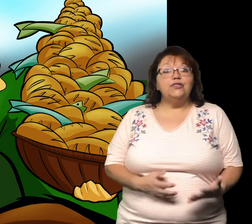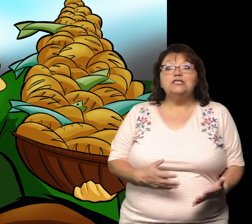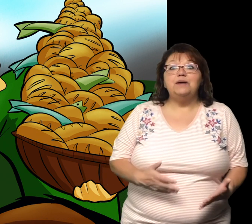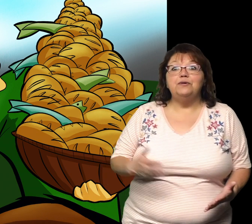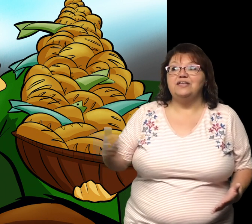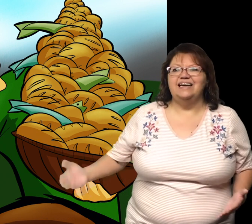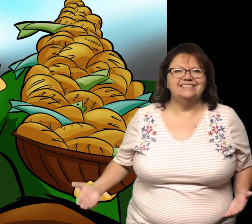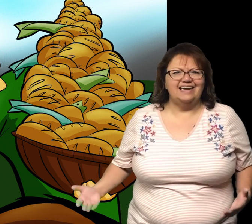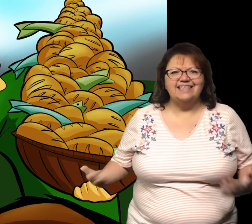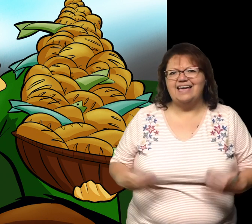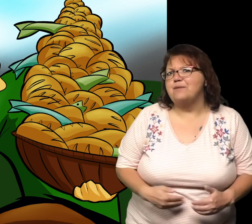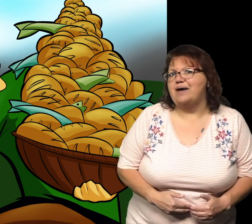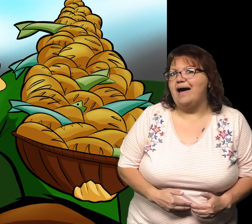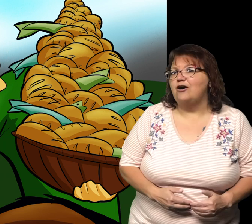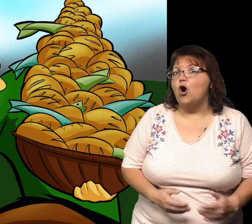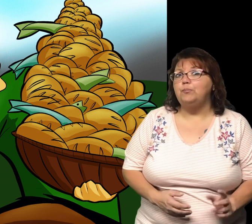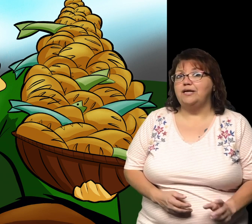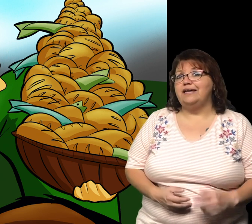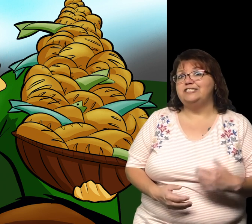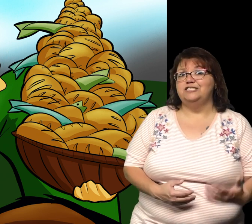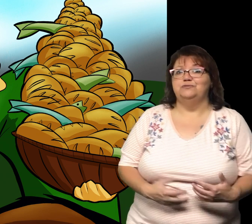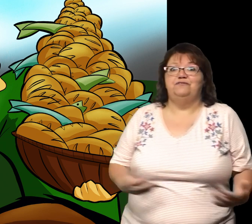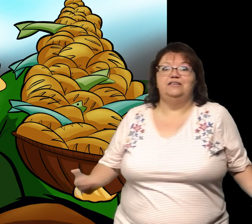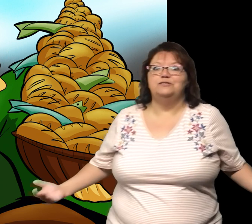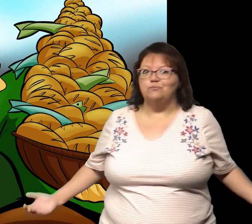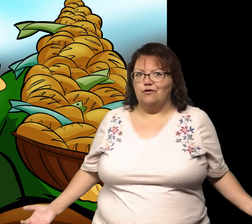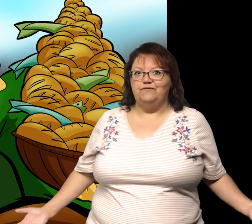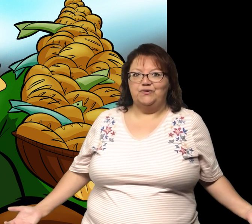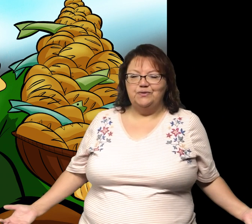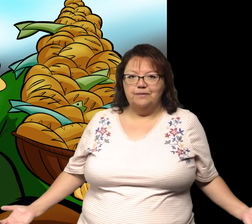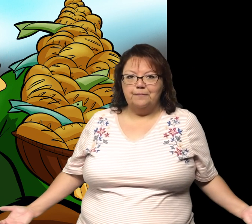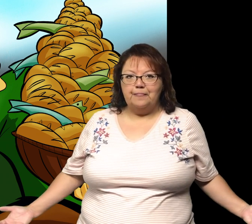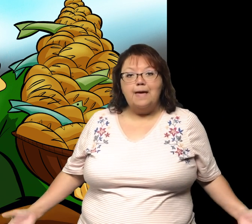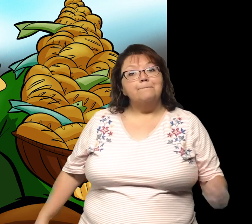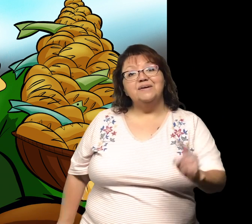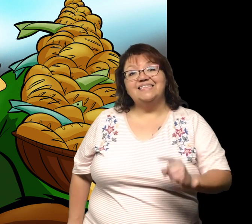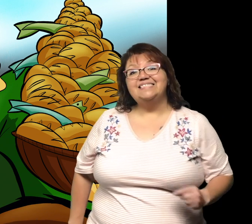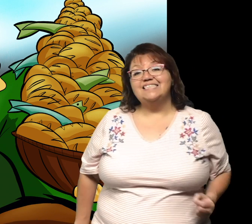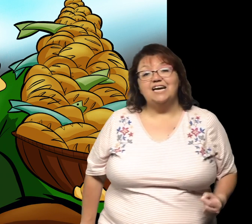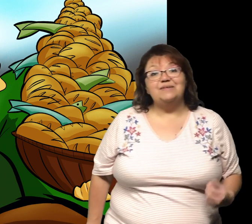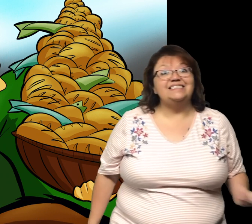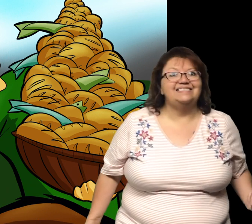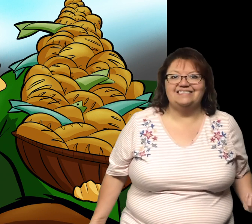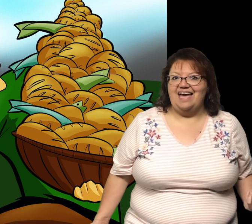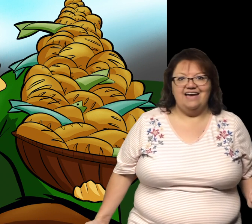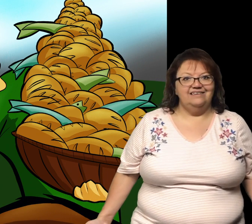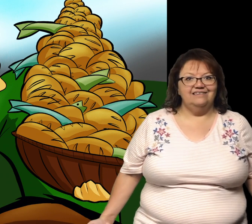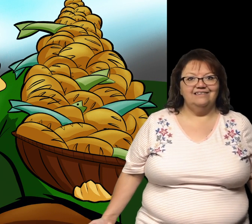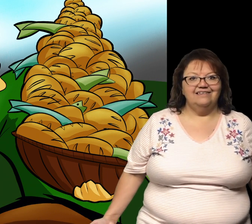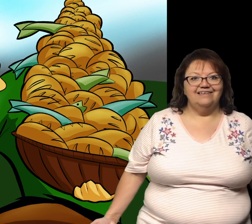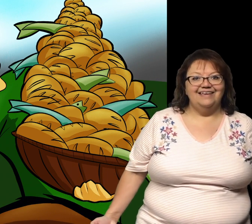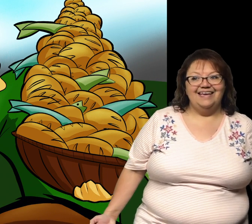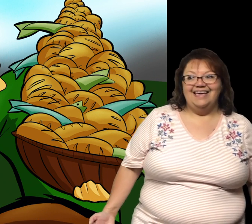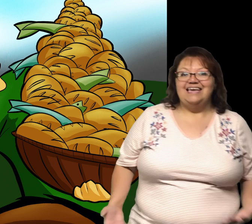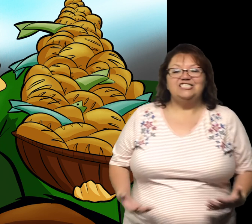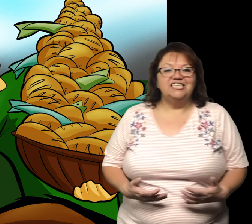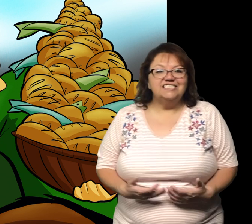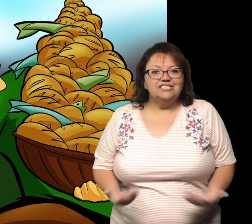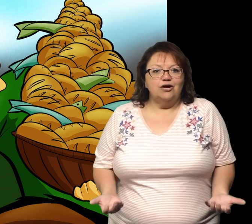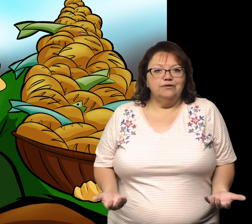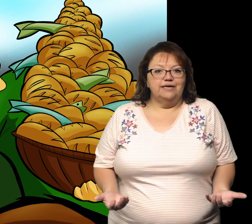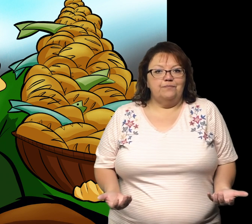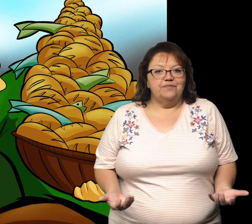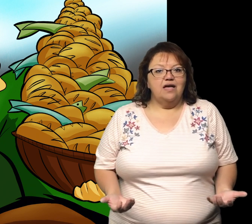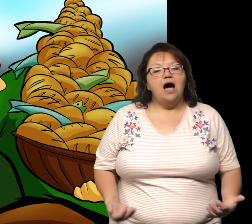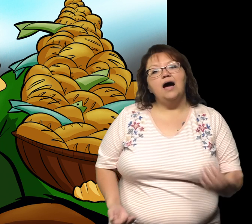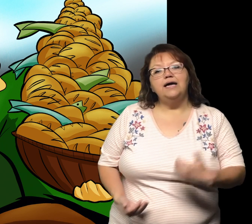You know, those people, the next day they came back hoping that Jesus would feed them some more food. But this time, instead,